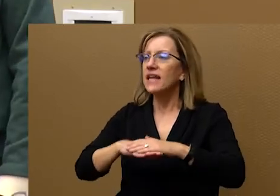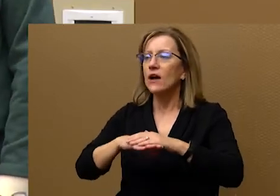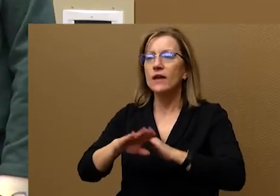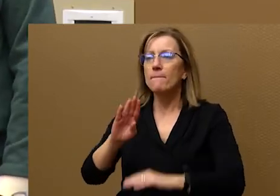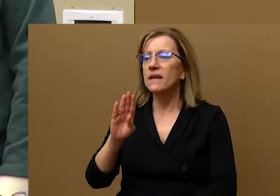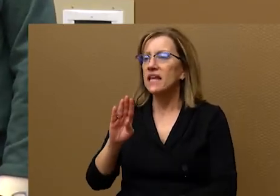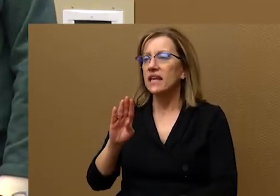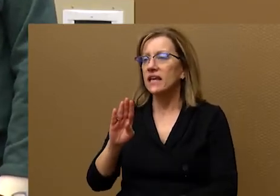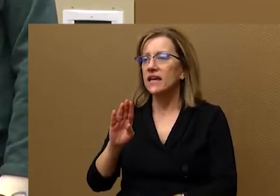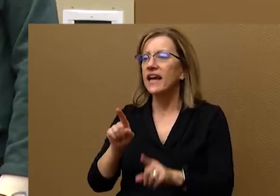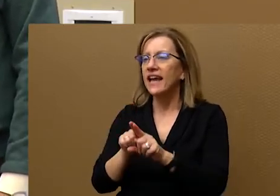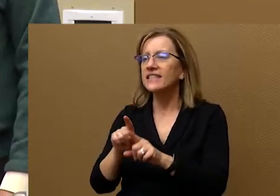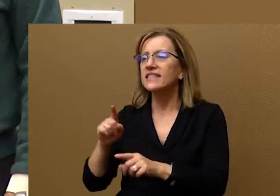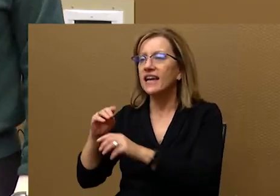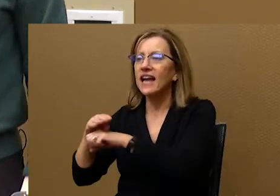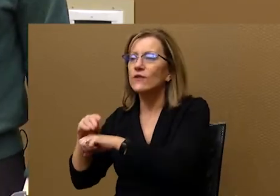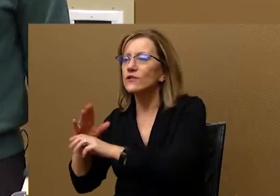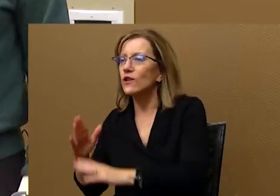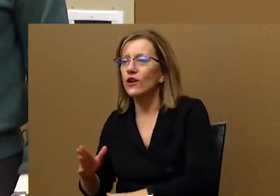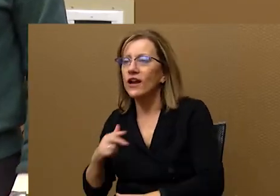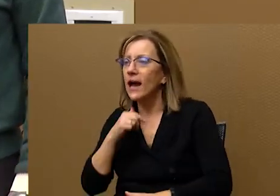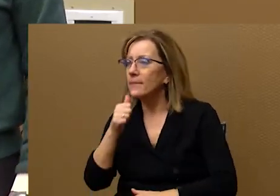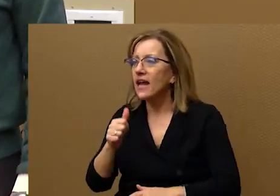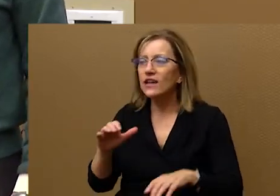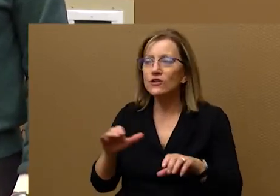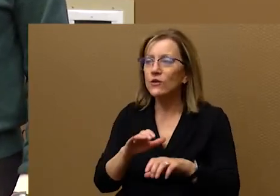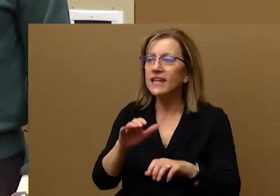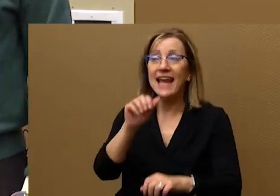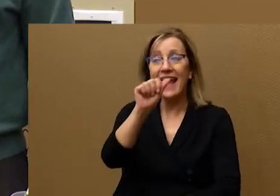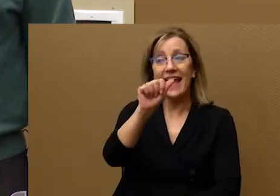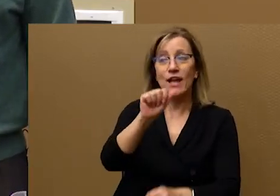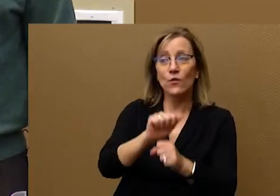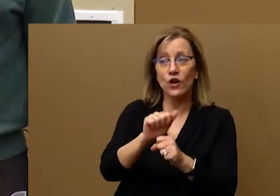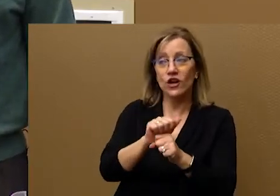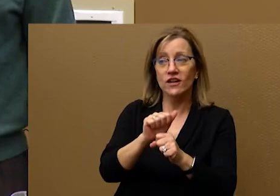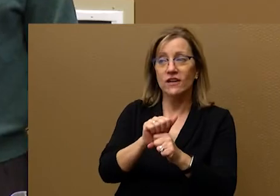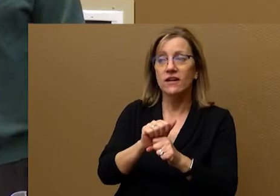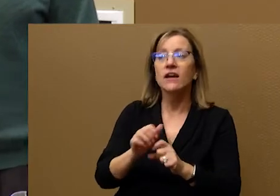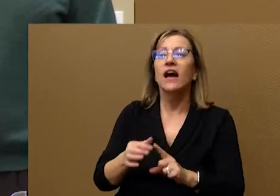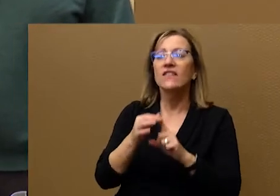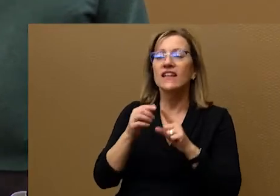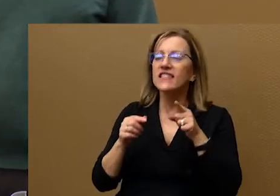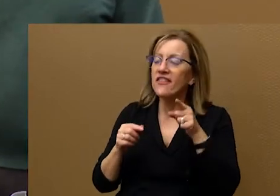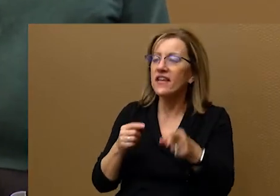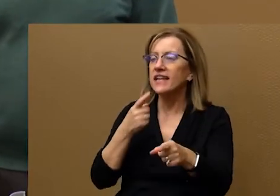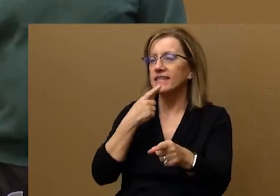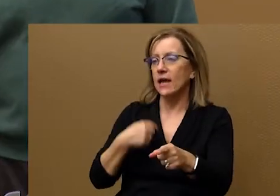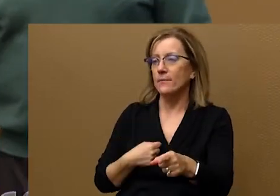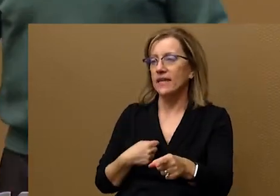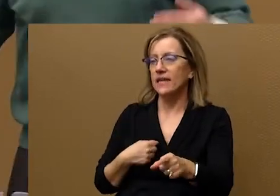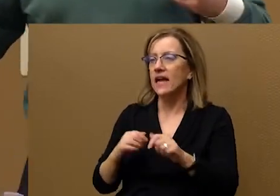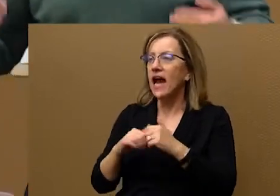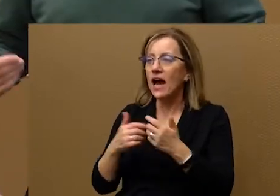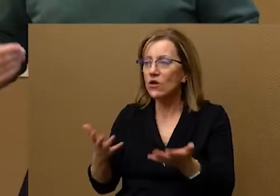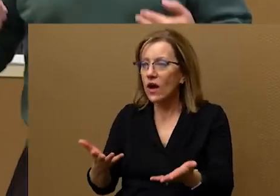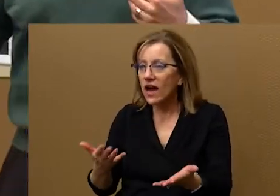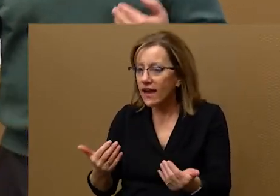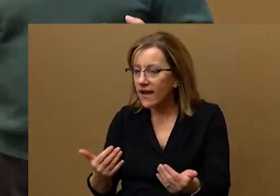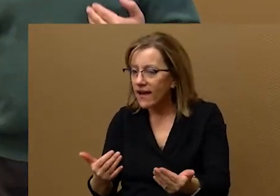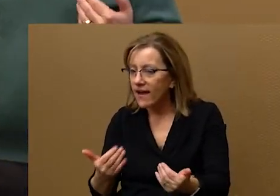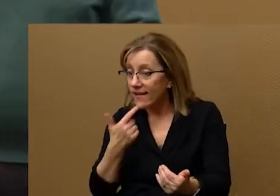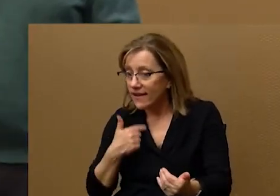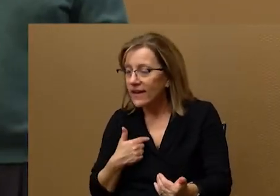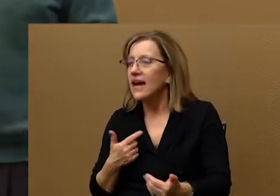counselor. I'm not doing A work unless I'm getting them to tell me. How do I get them to tell me? By